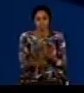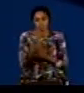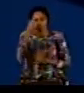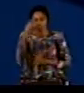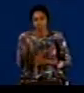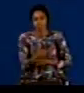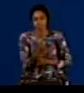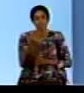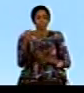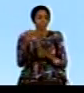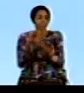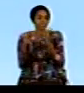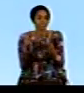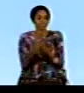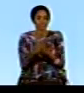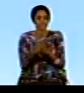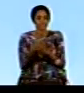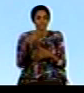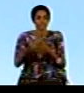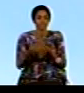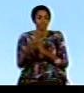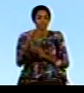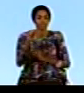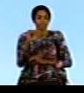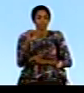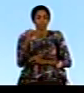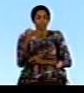testimony. Akwa Ibom Live.